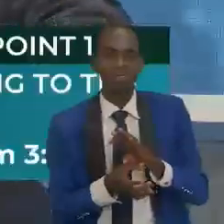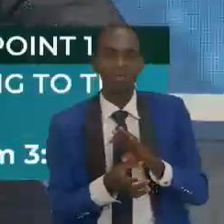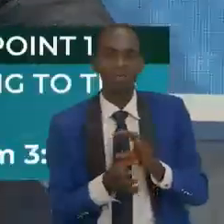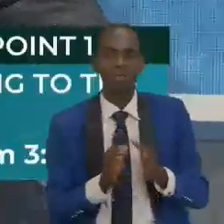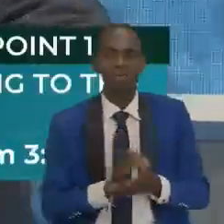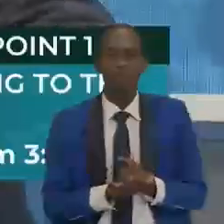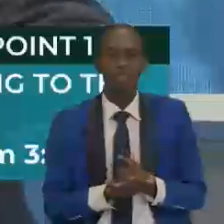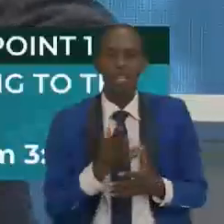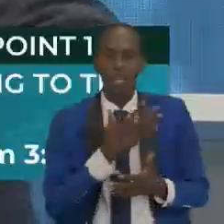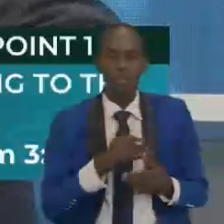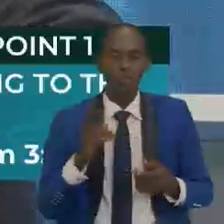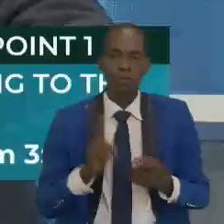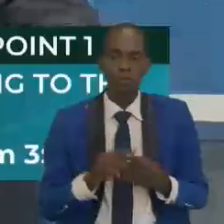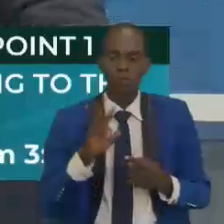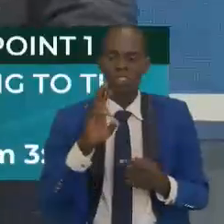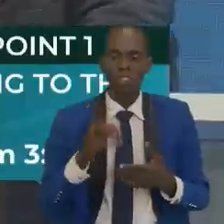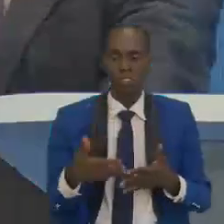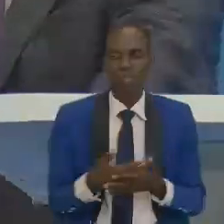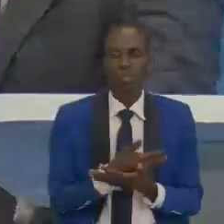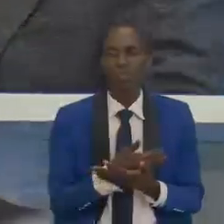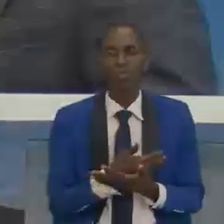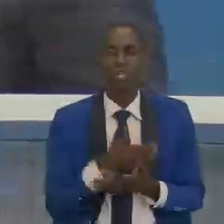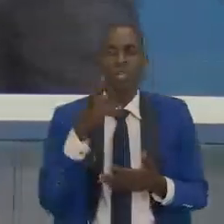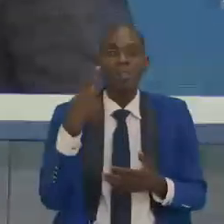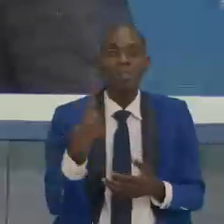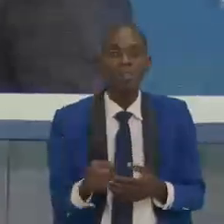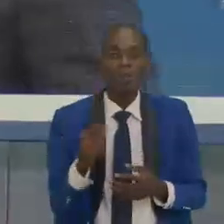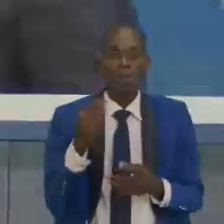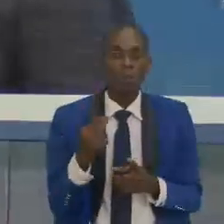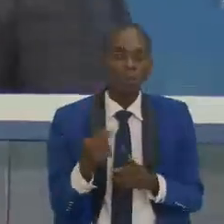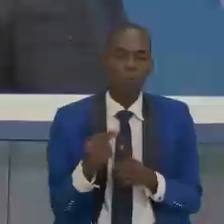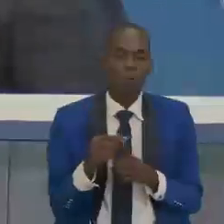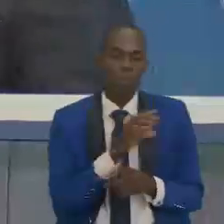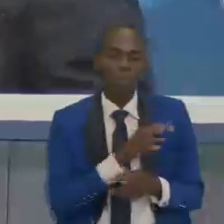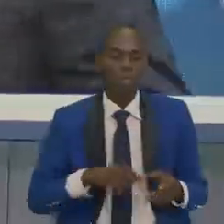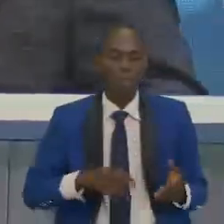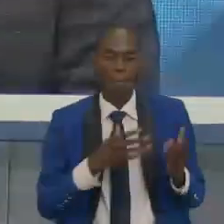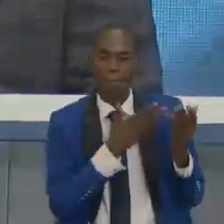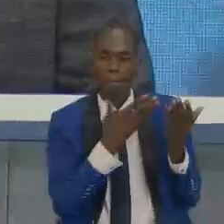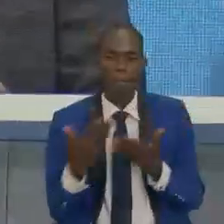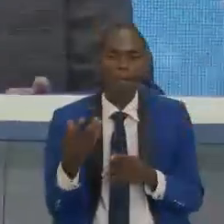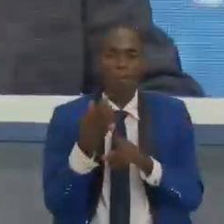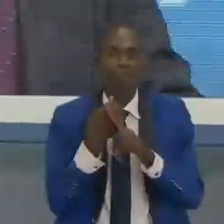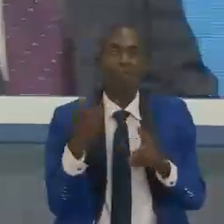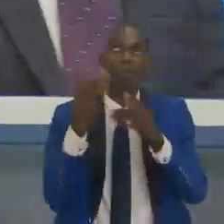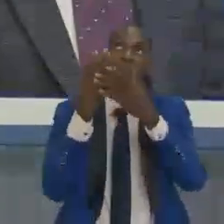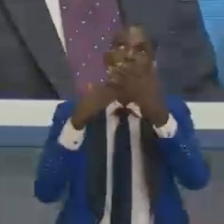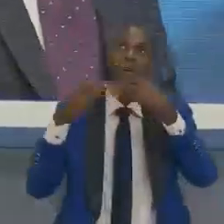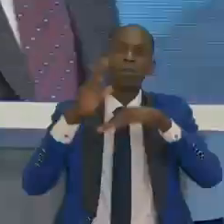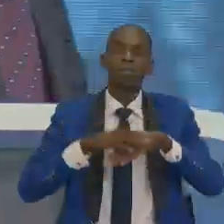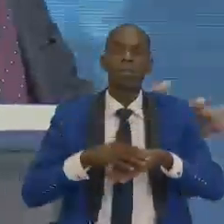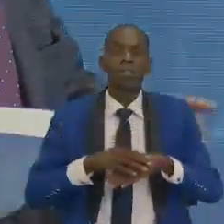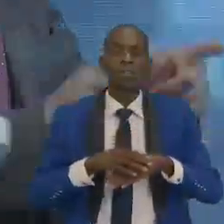and to renew. The word Christ brought from heaven has